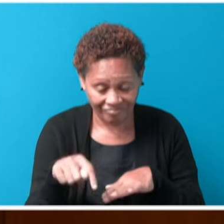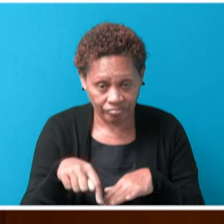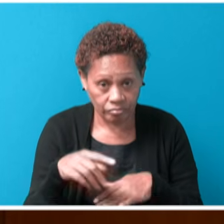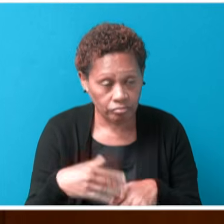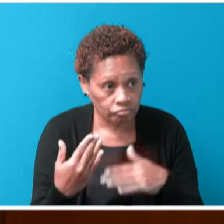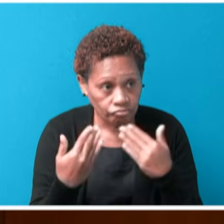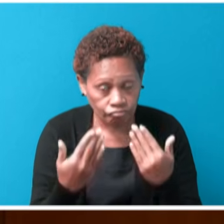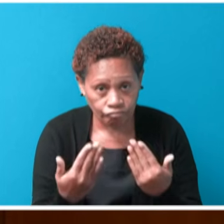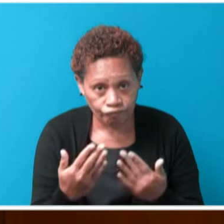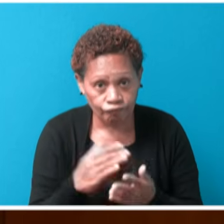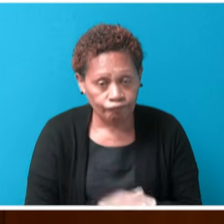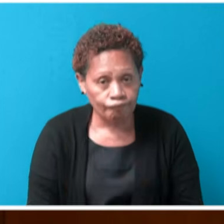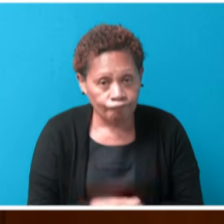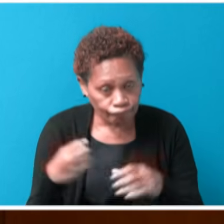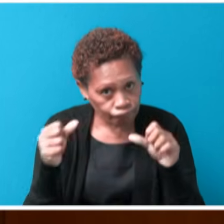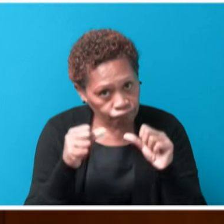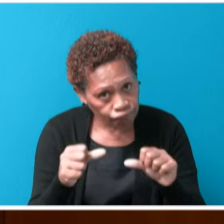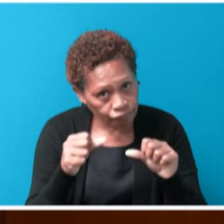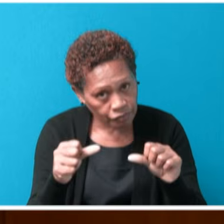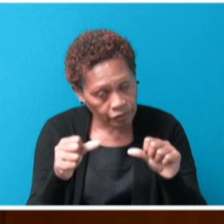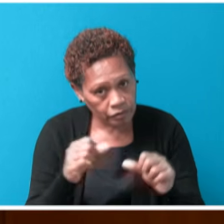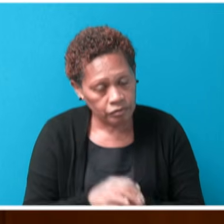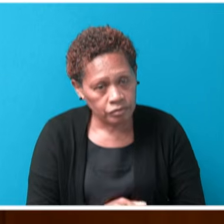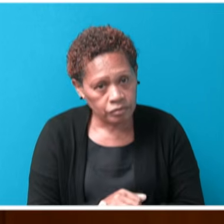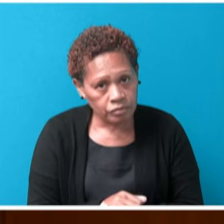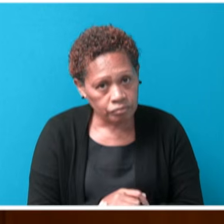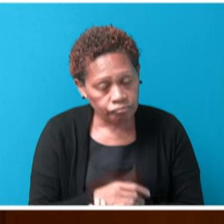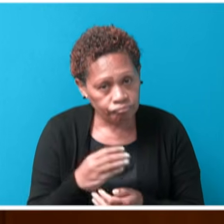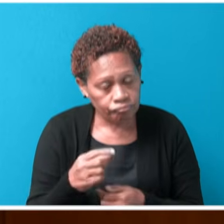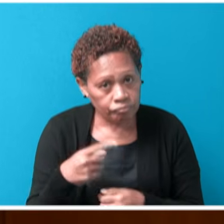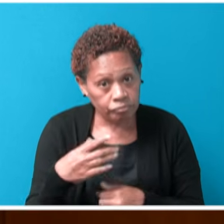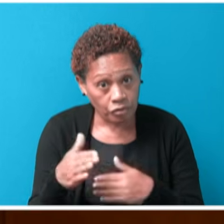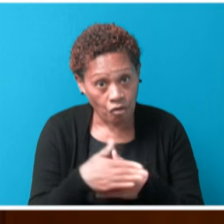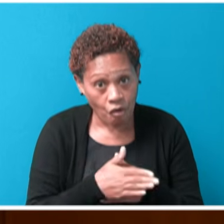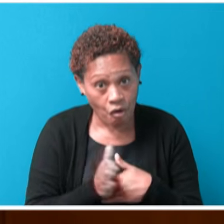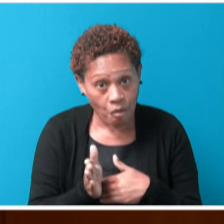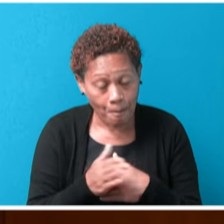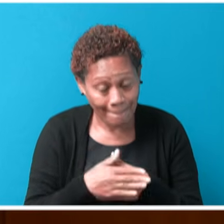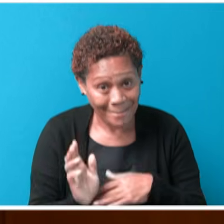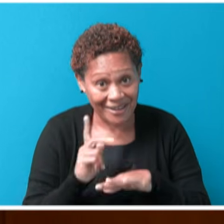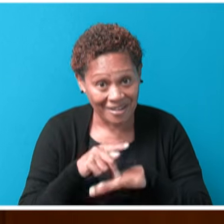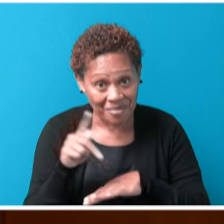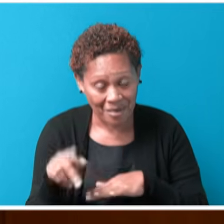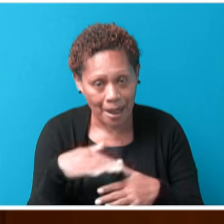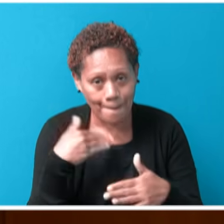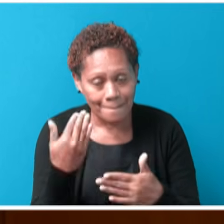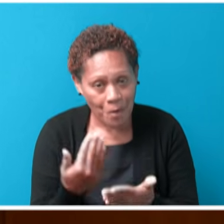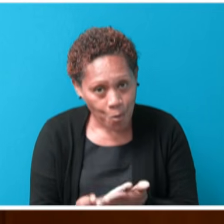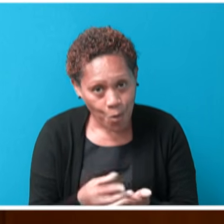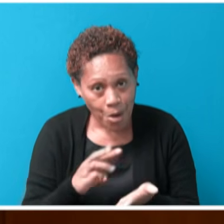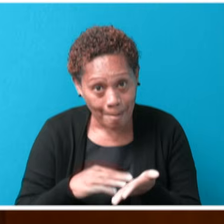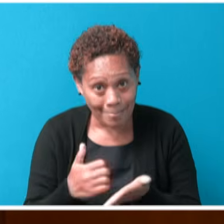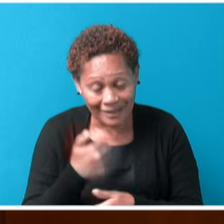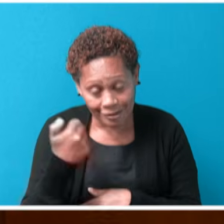the President for his most gracious address delivered at the opening of the session of Parliament on Monday, the 16th of